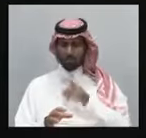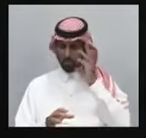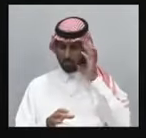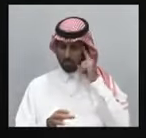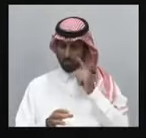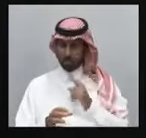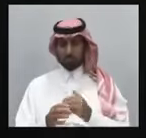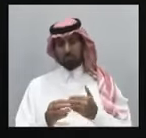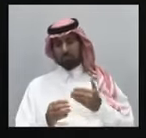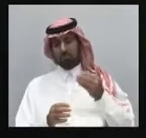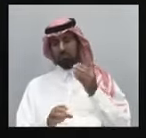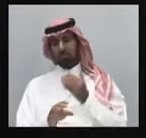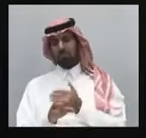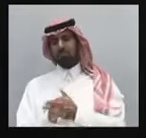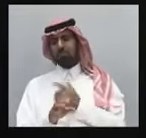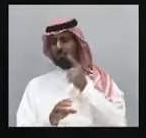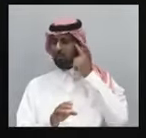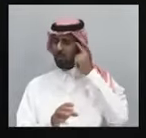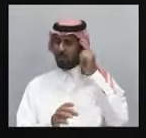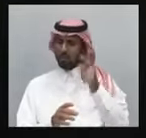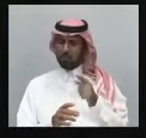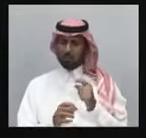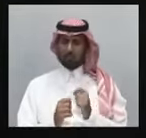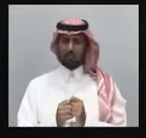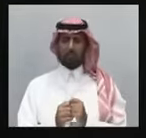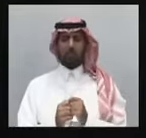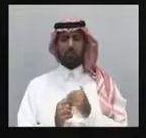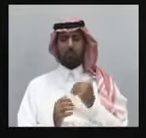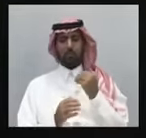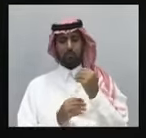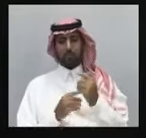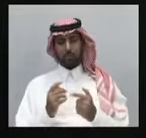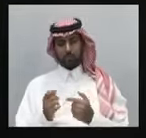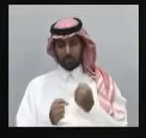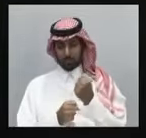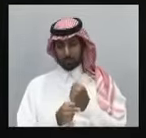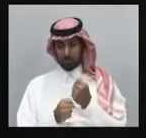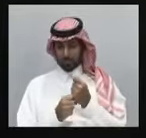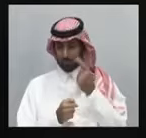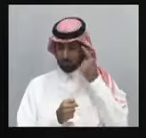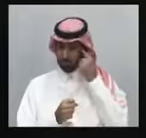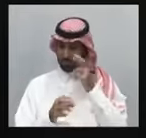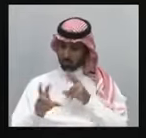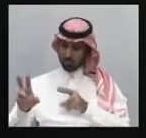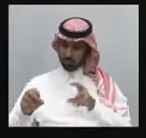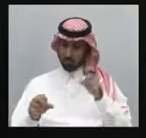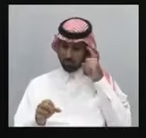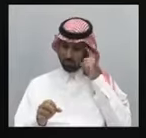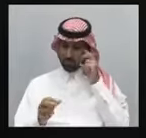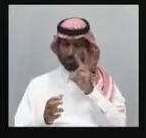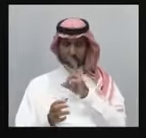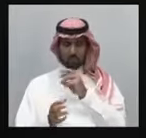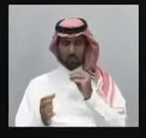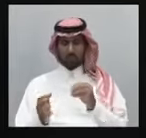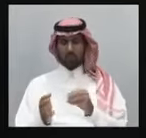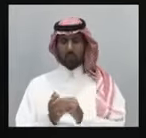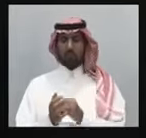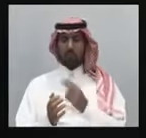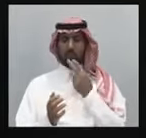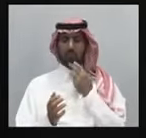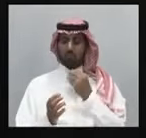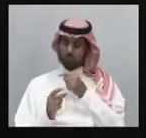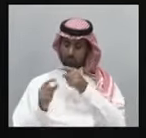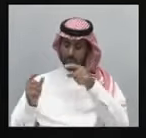work late at night and early in the morning. You have to go out from the place where you are in to see